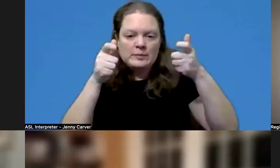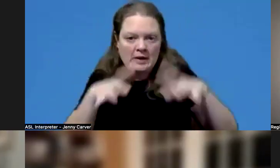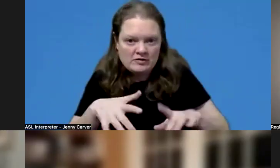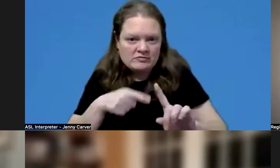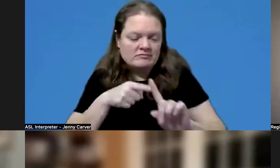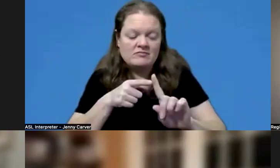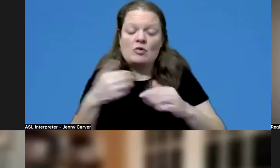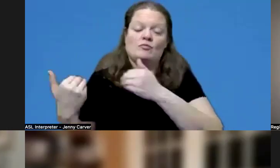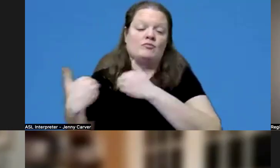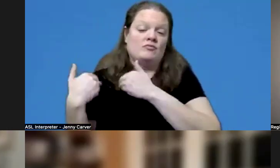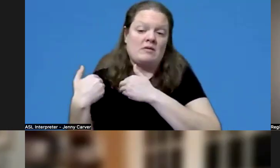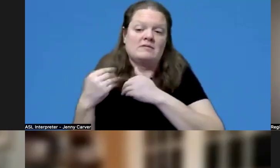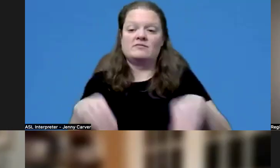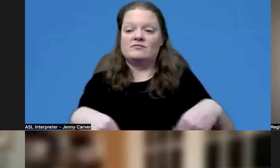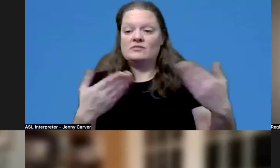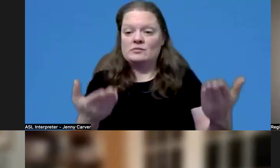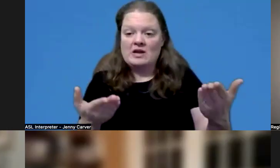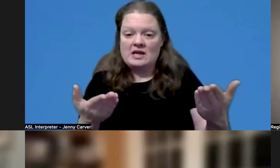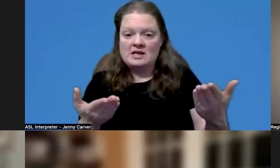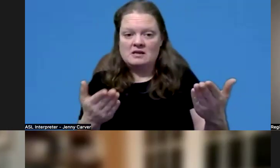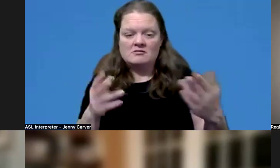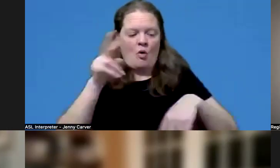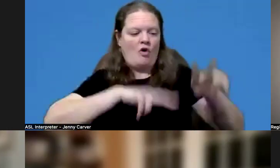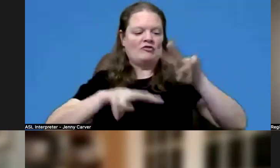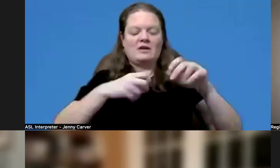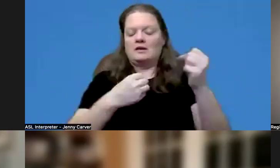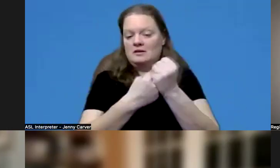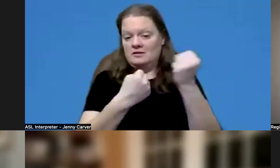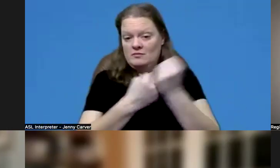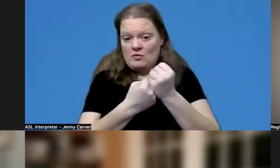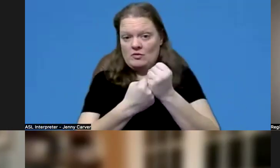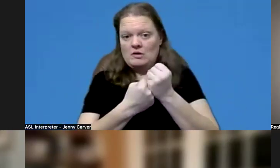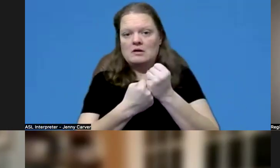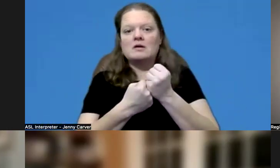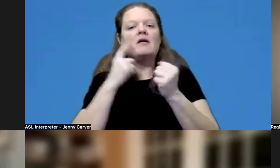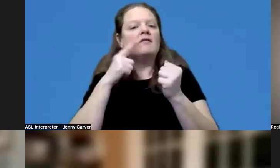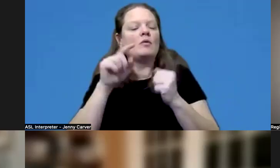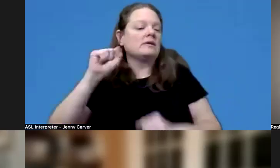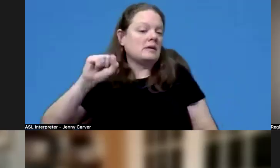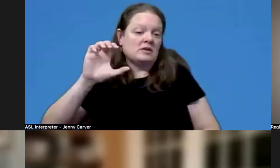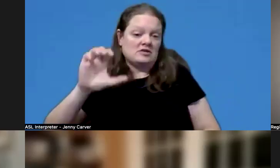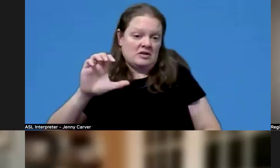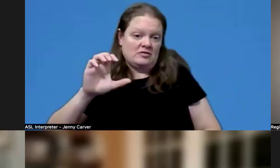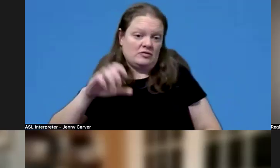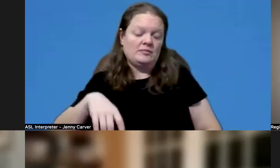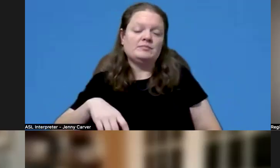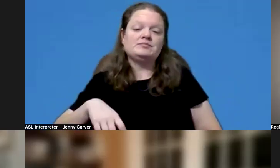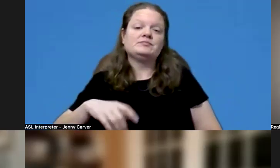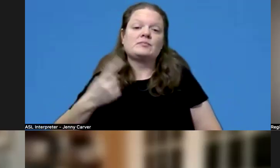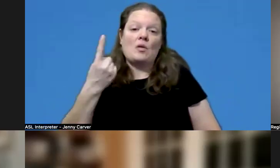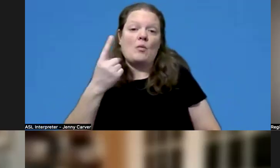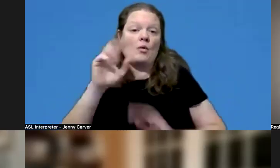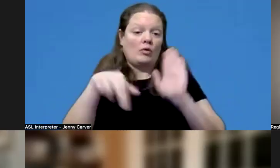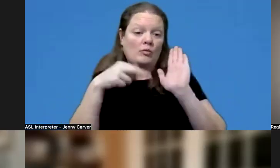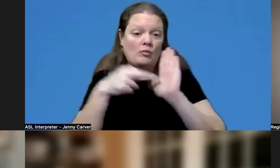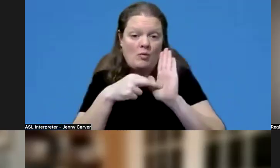is responsible for providing oversight and support of the Stabilization Center. And one of the